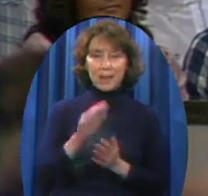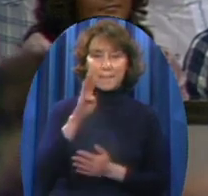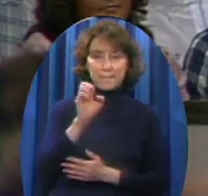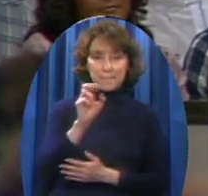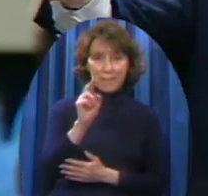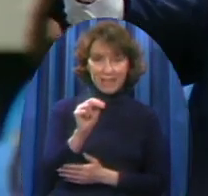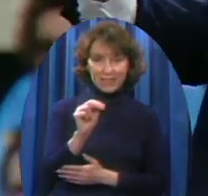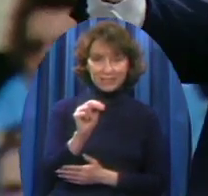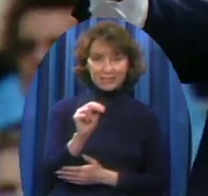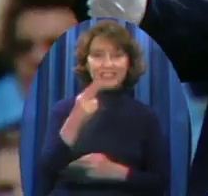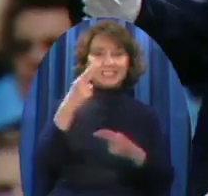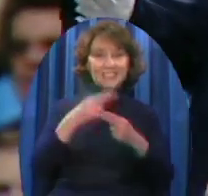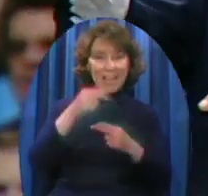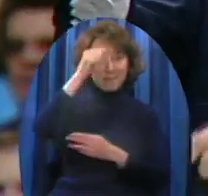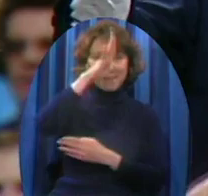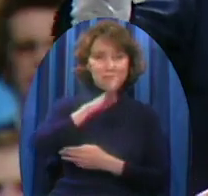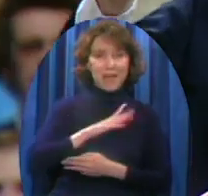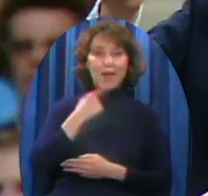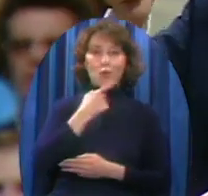This guy used to pitch